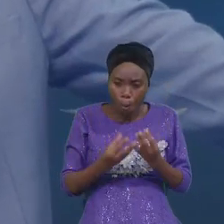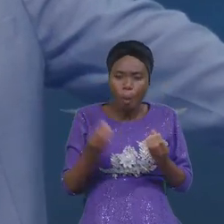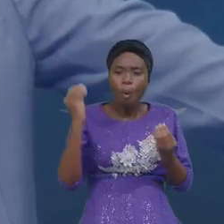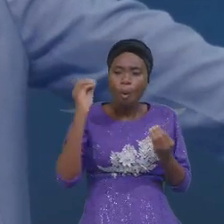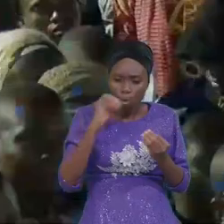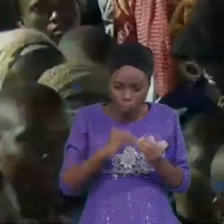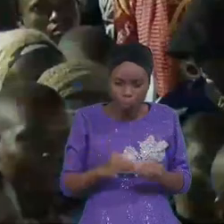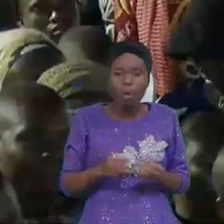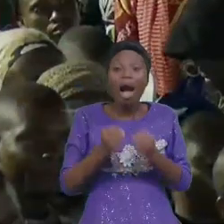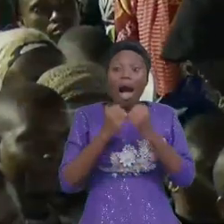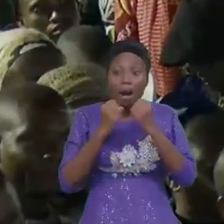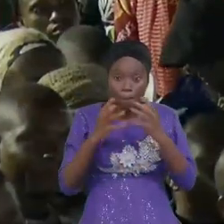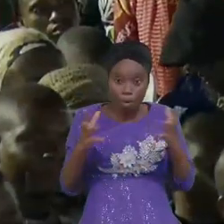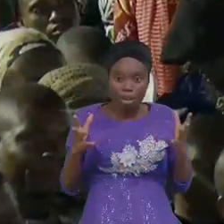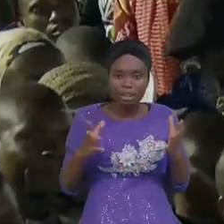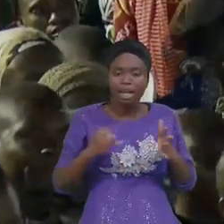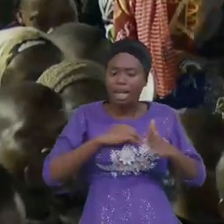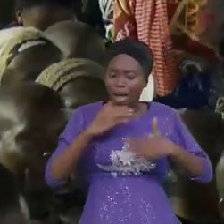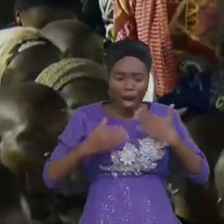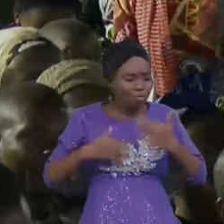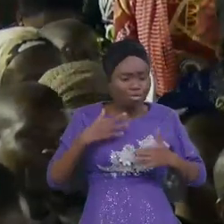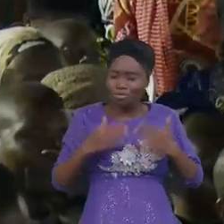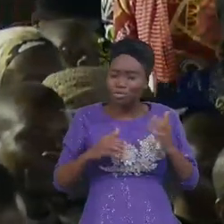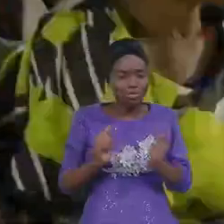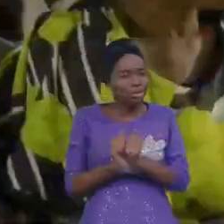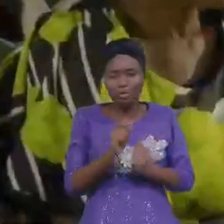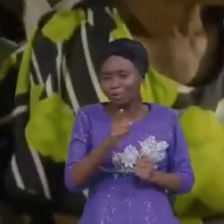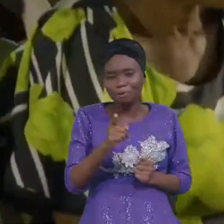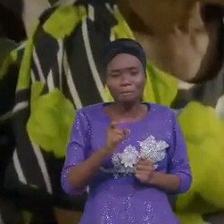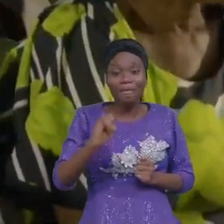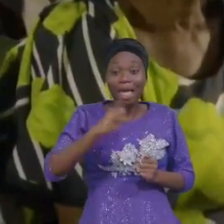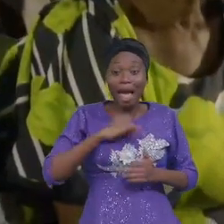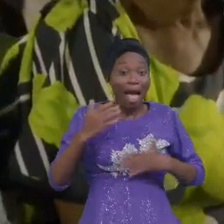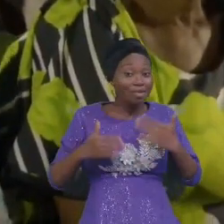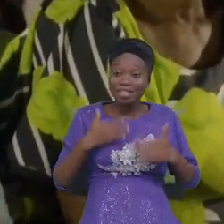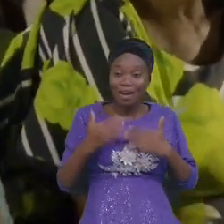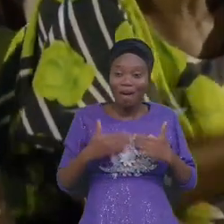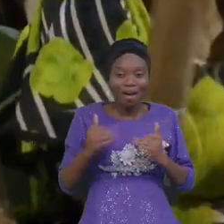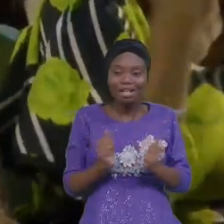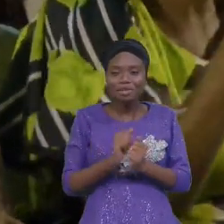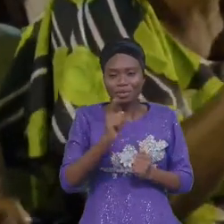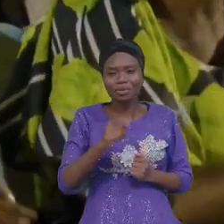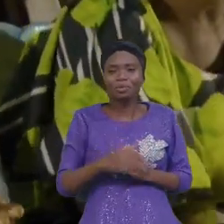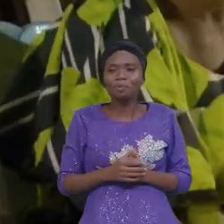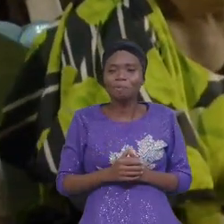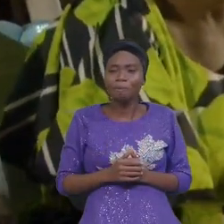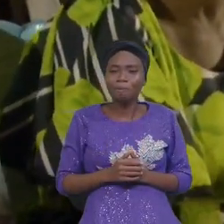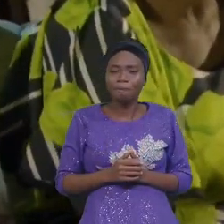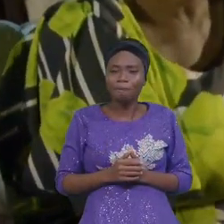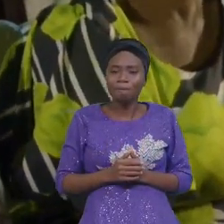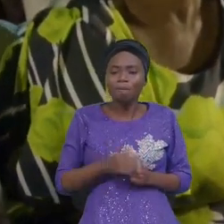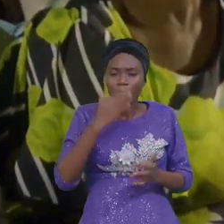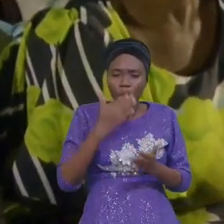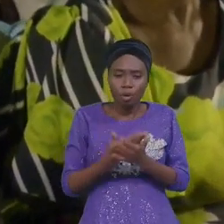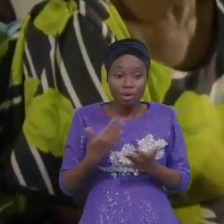abundantly. I rejoice with you. I said, I rejoice with you. Good thing